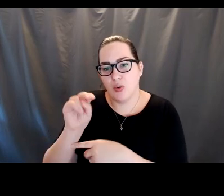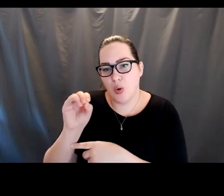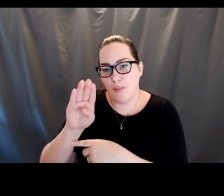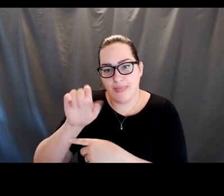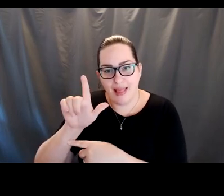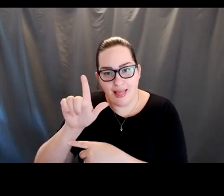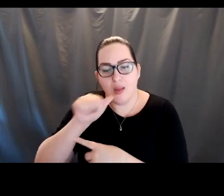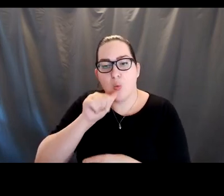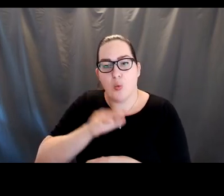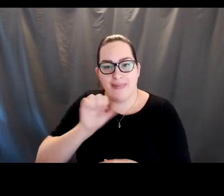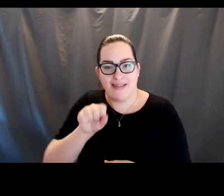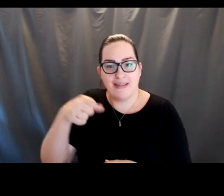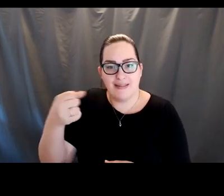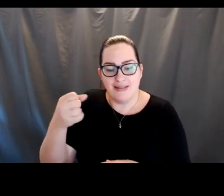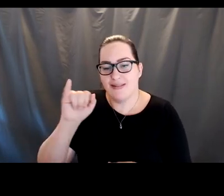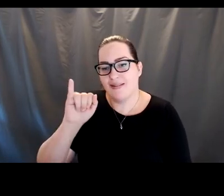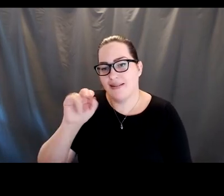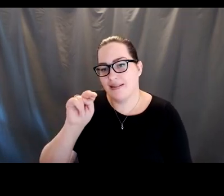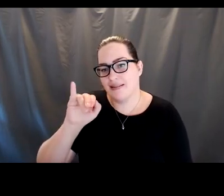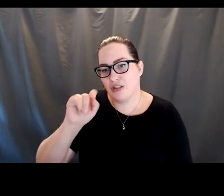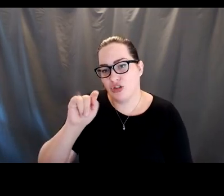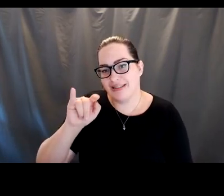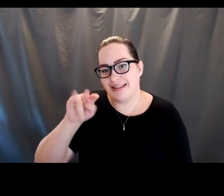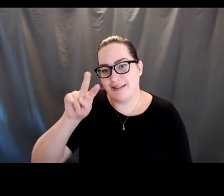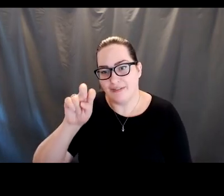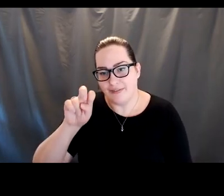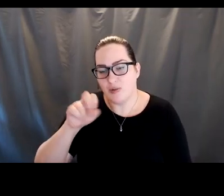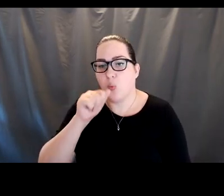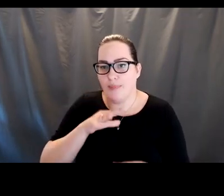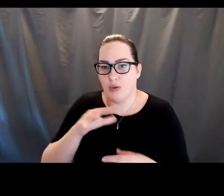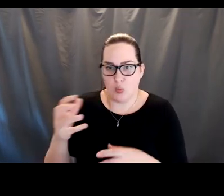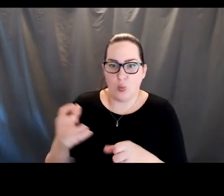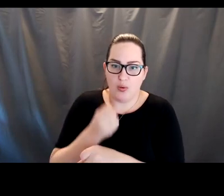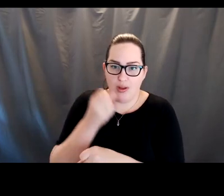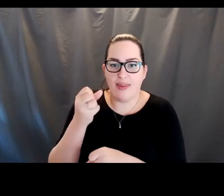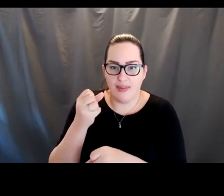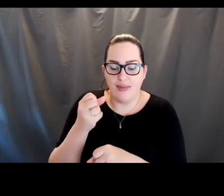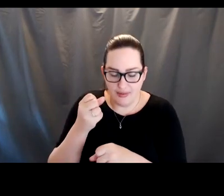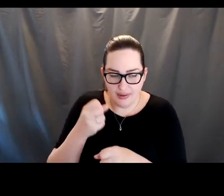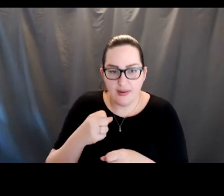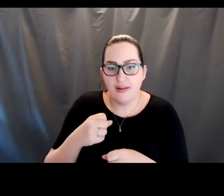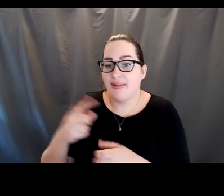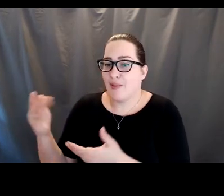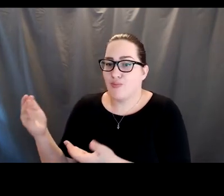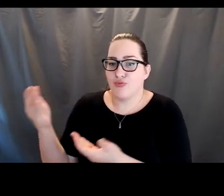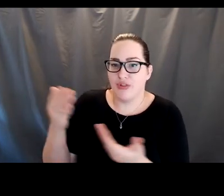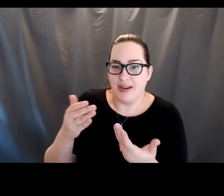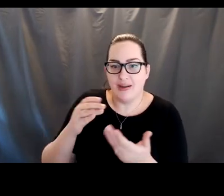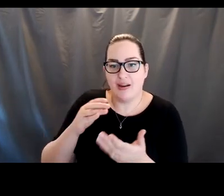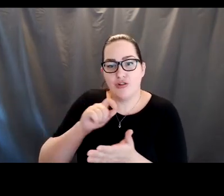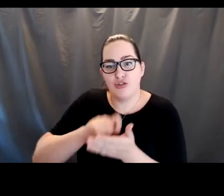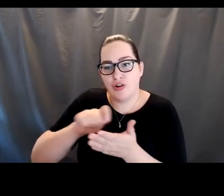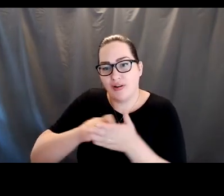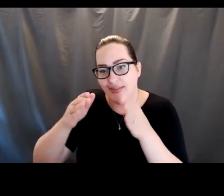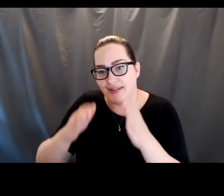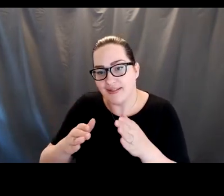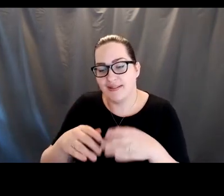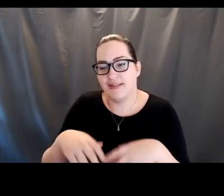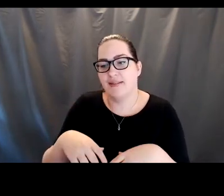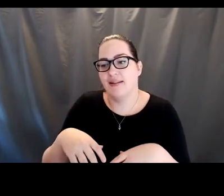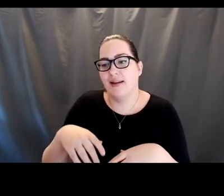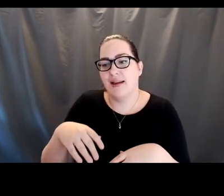Nobel laureates, the women Nobel laureates. They take journalists and activists and philanthropists on these trips through various countries,